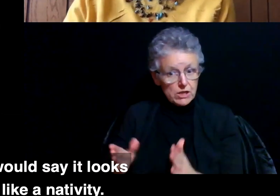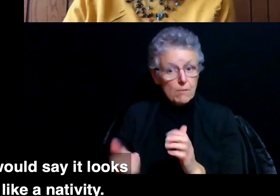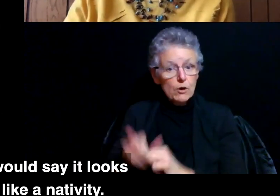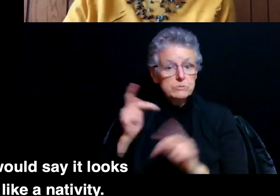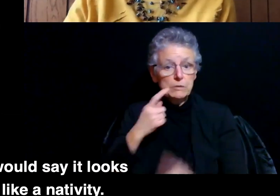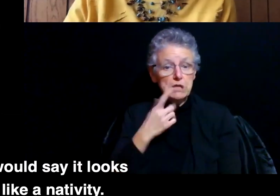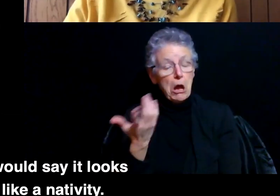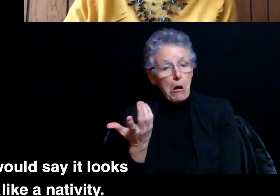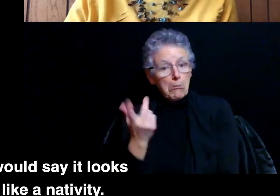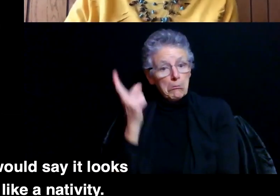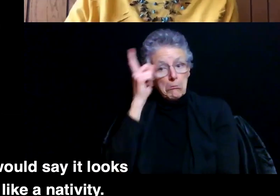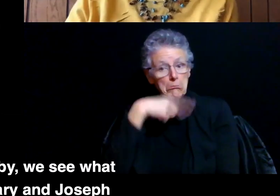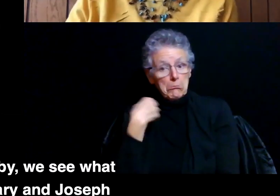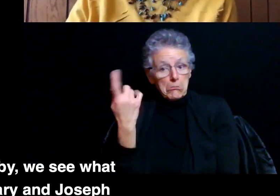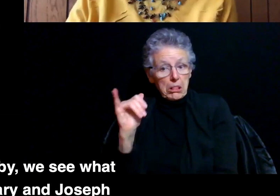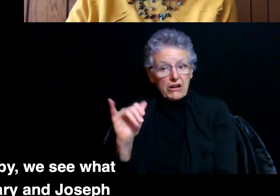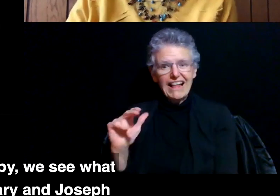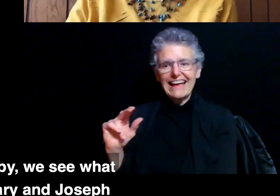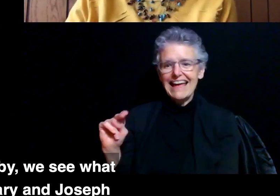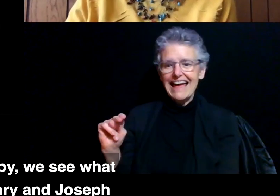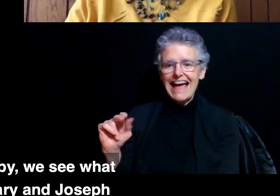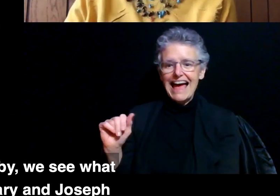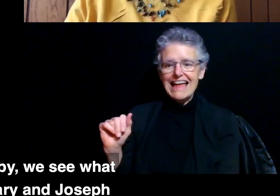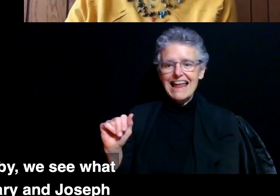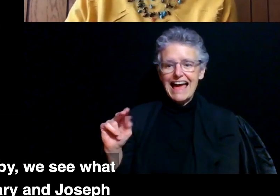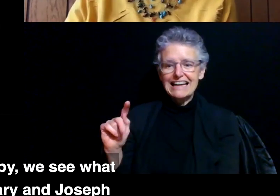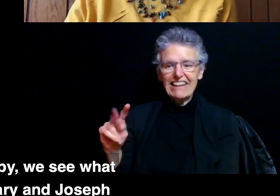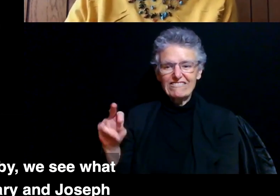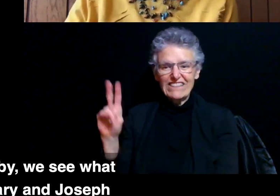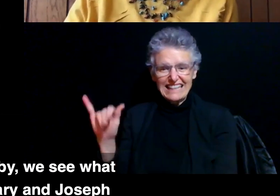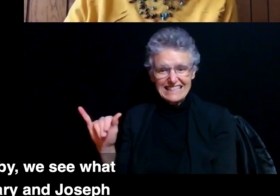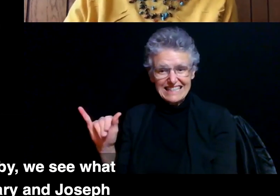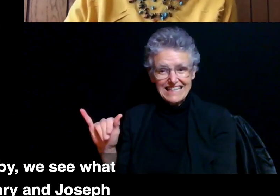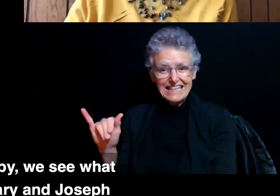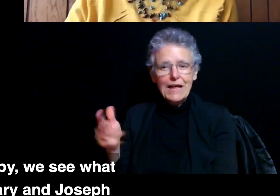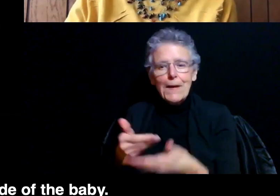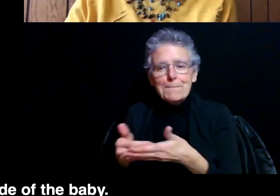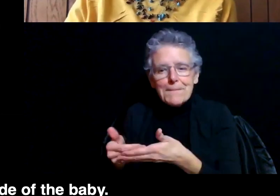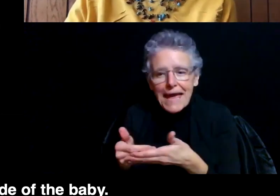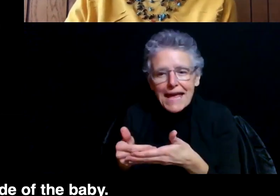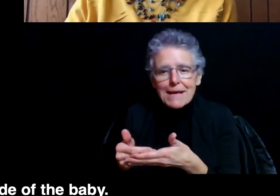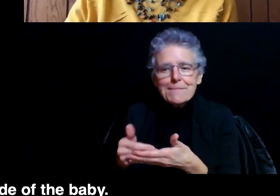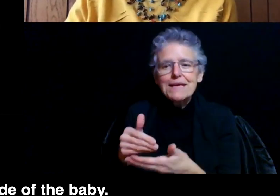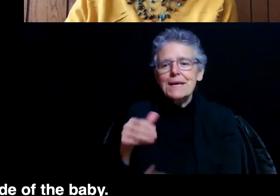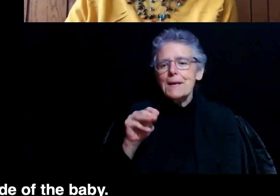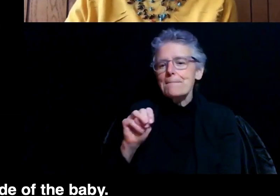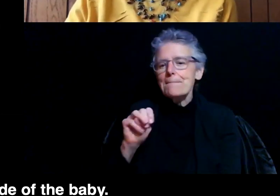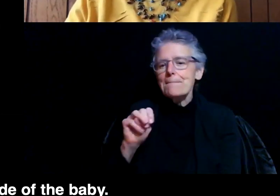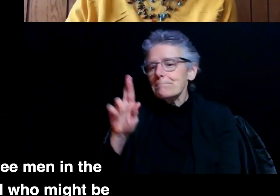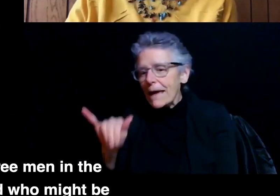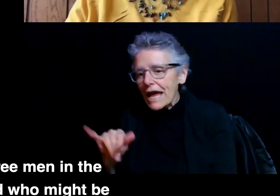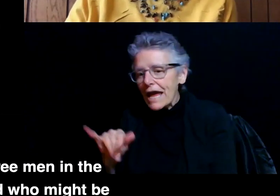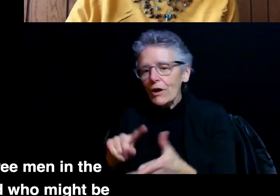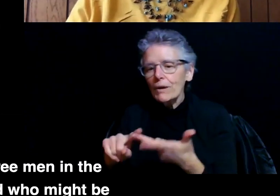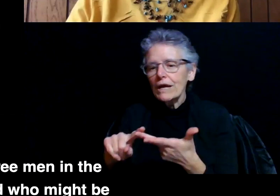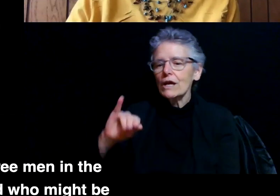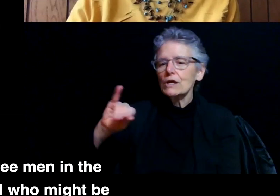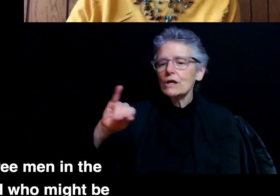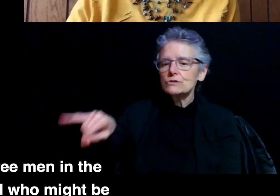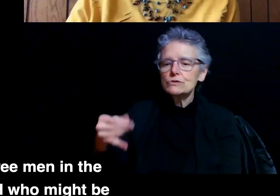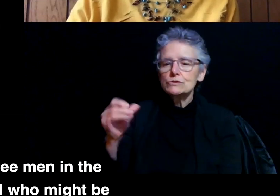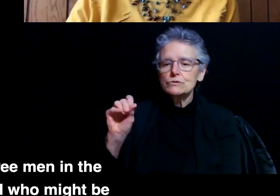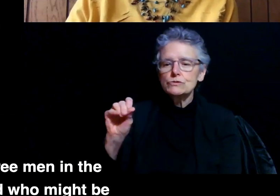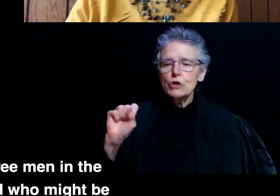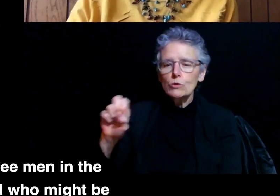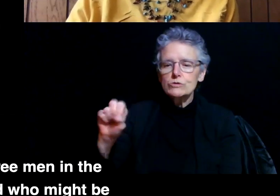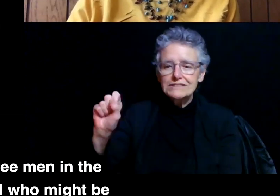it looks something like a nativity. We see a baby. We see what could be Mary and Joseph on either side of the baby. We see three